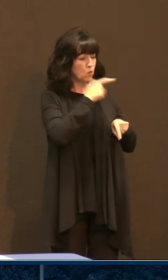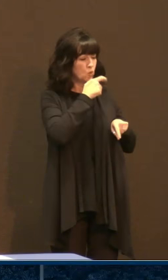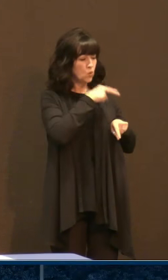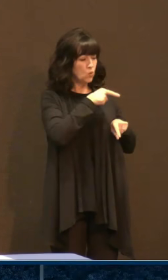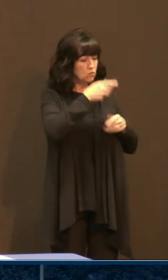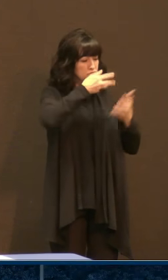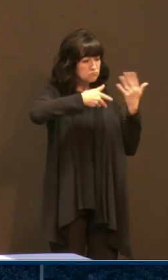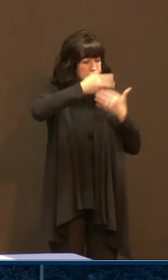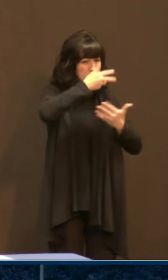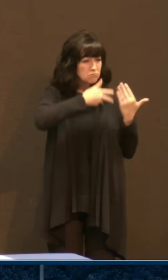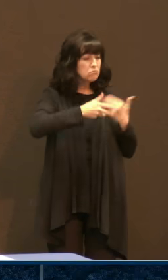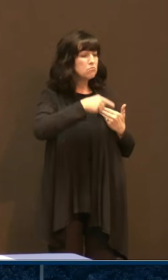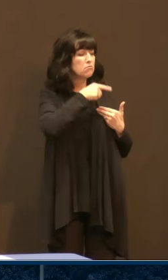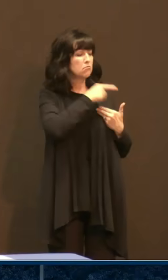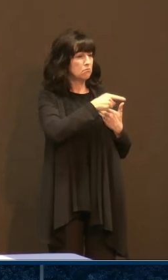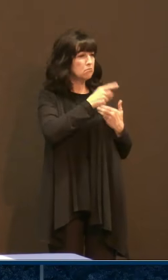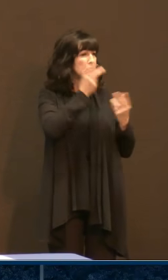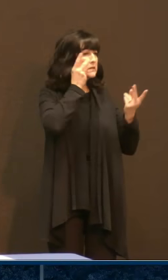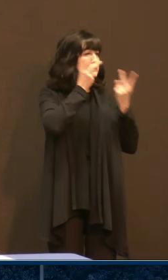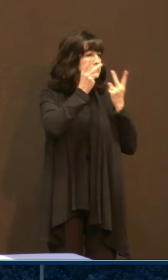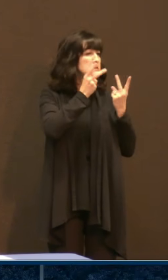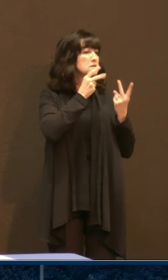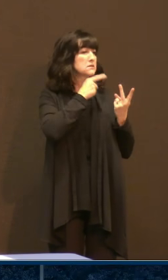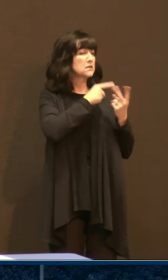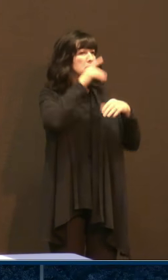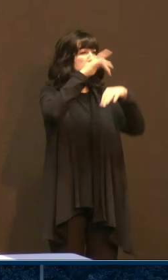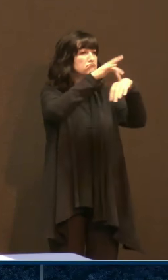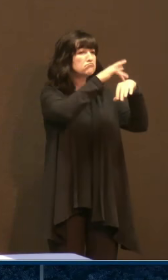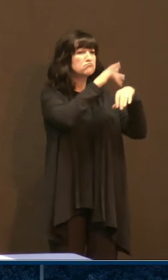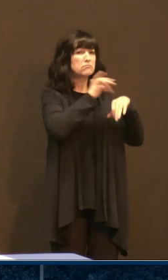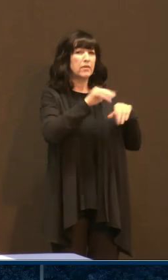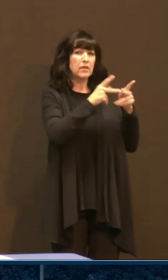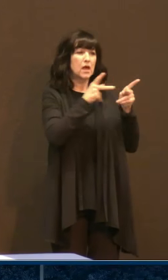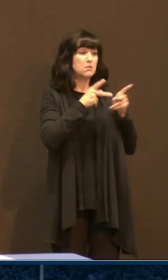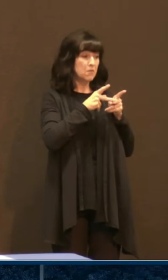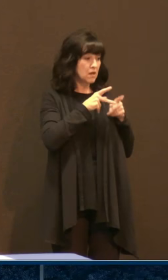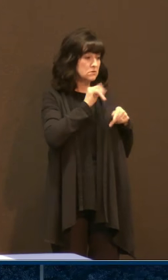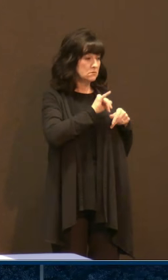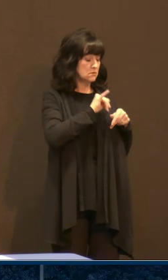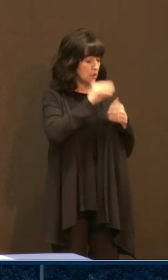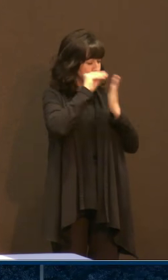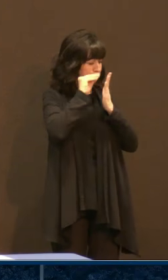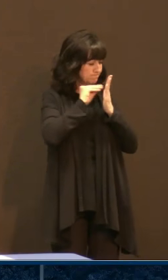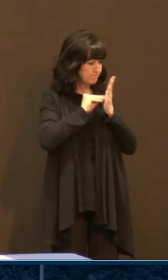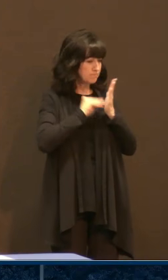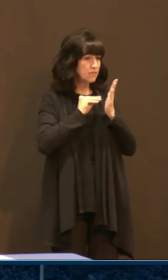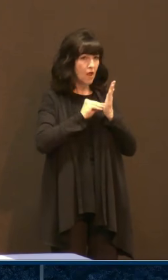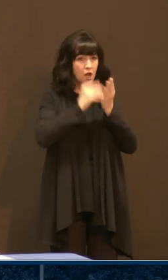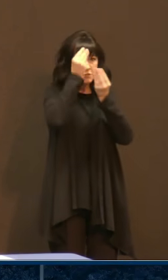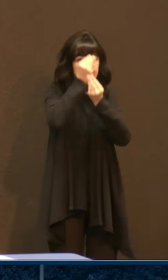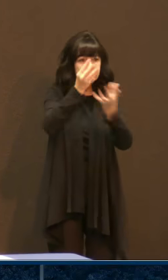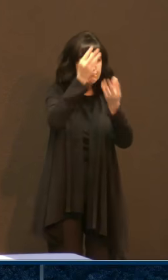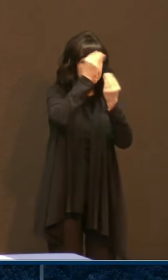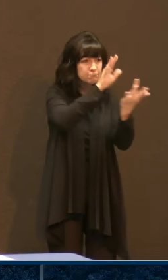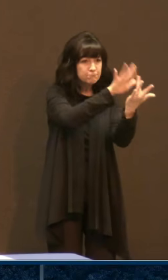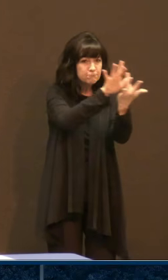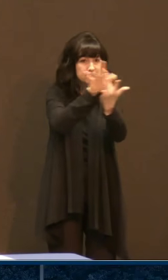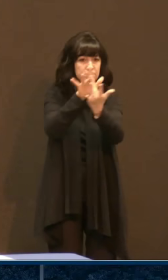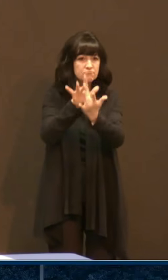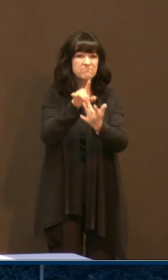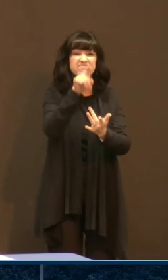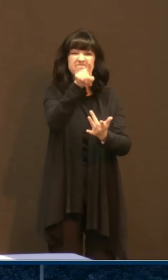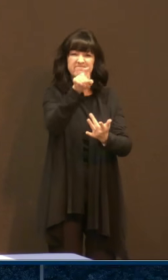so that they're not exposing other individuals. So we are doing a lot of work in partnership with the hospitals and many community